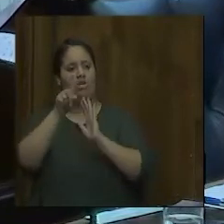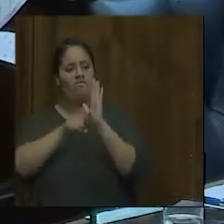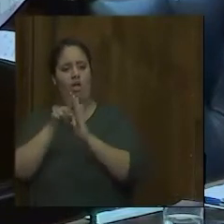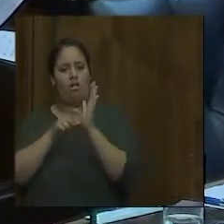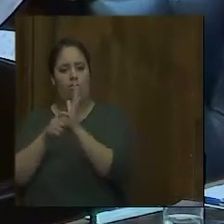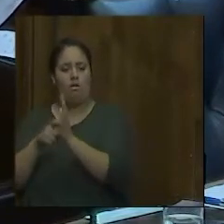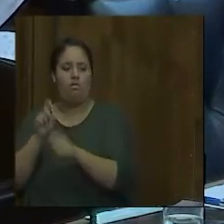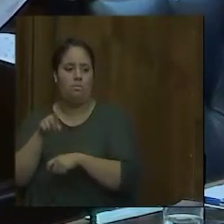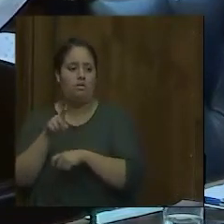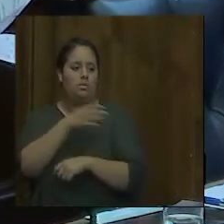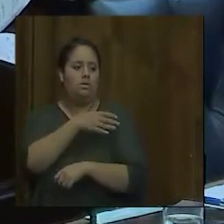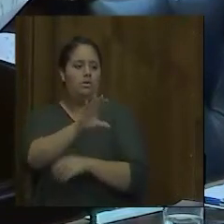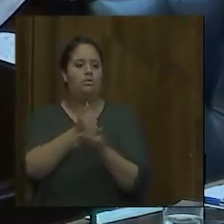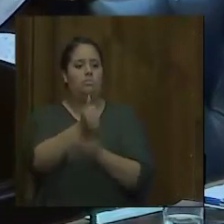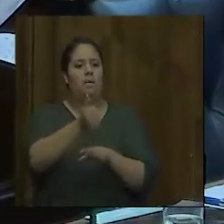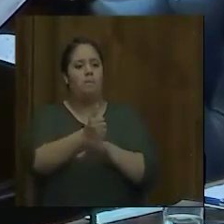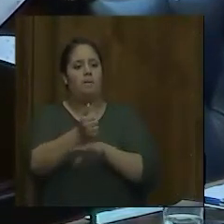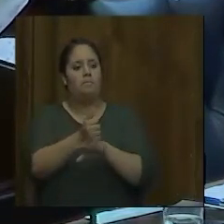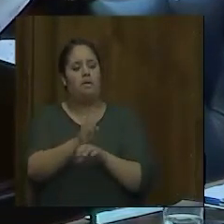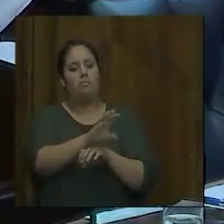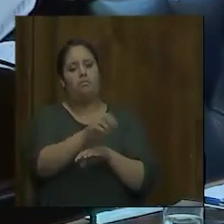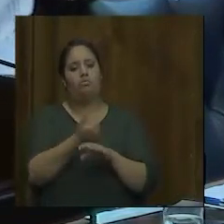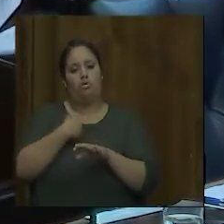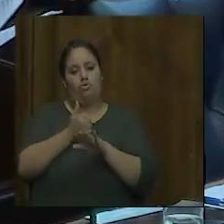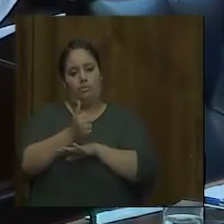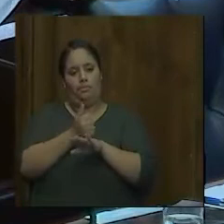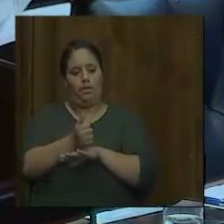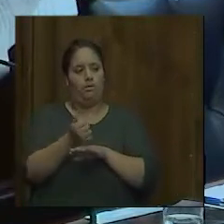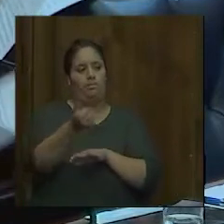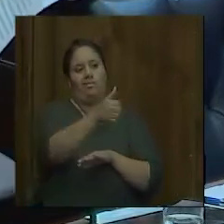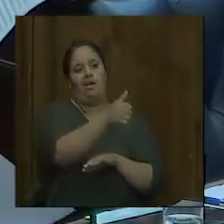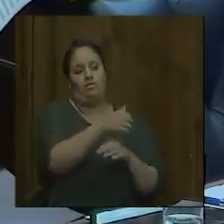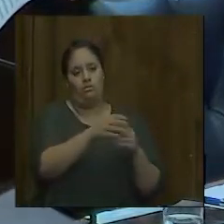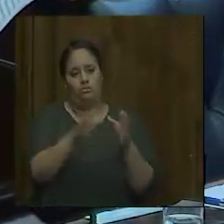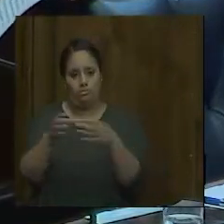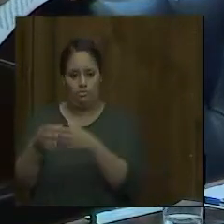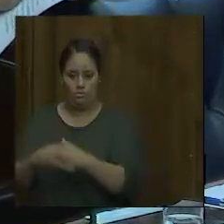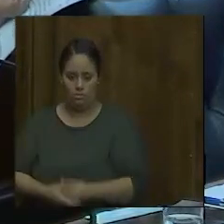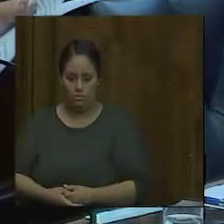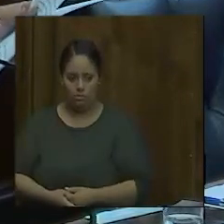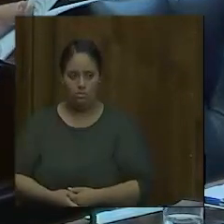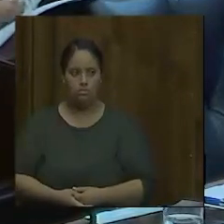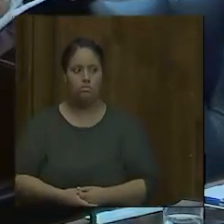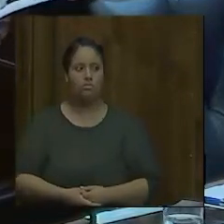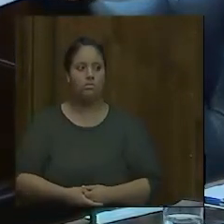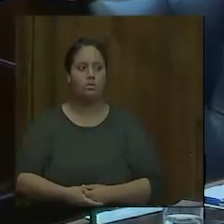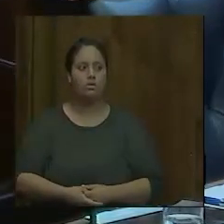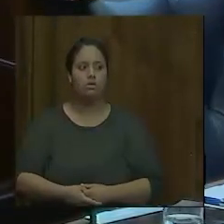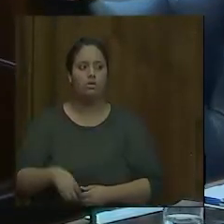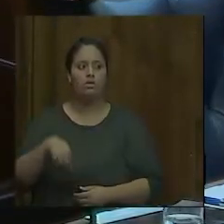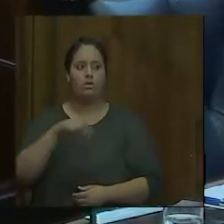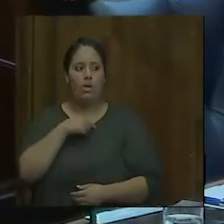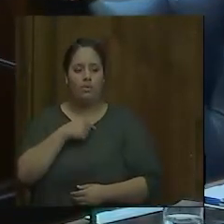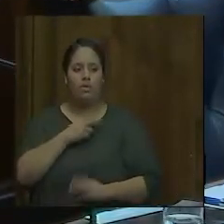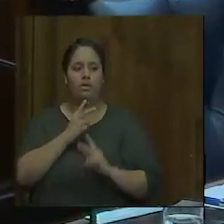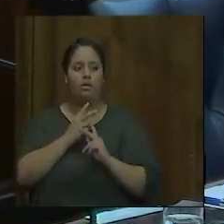the goalposts by wanting to blame the national government. Let me